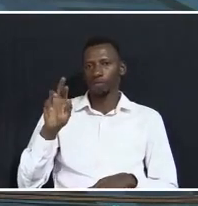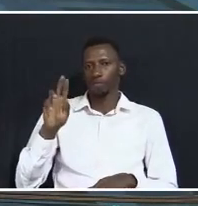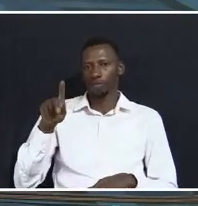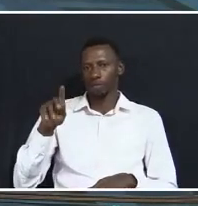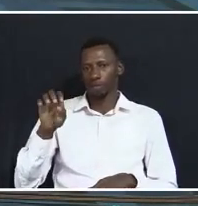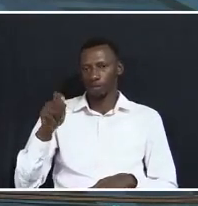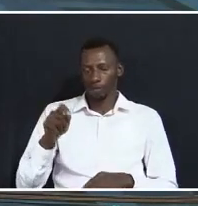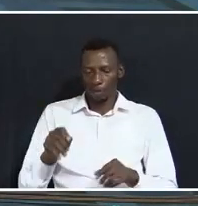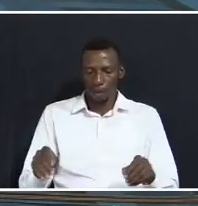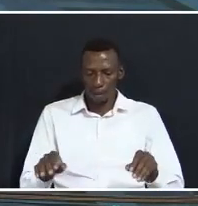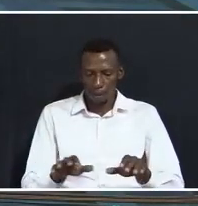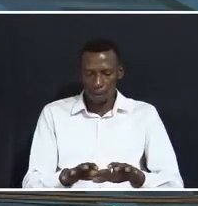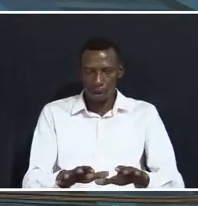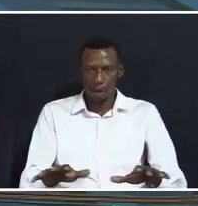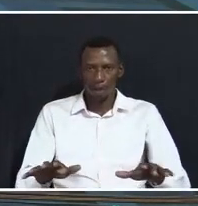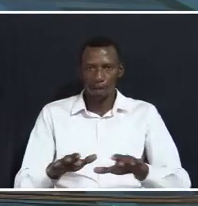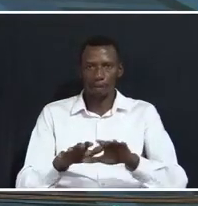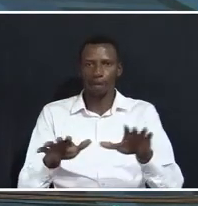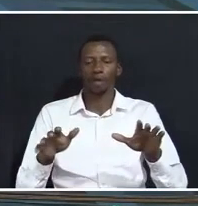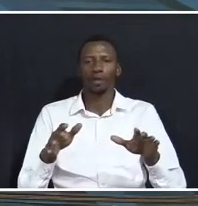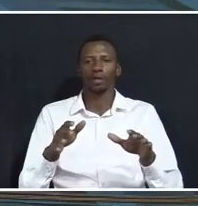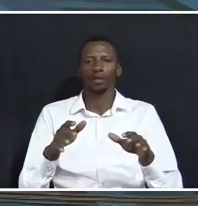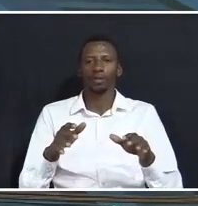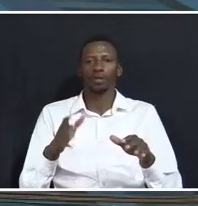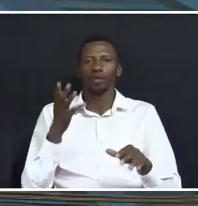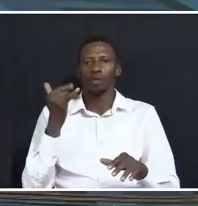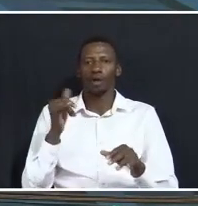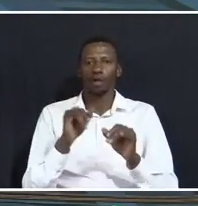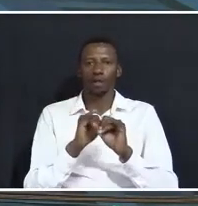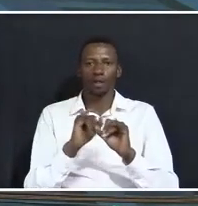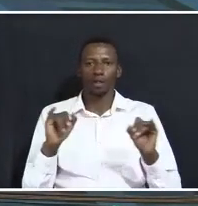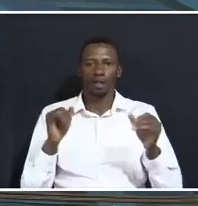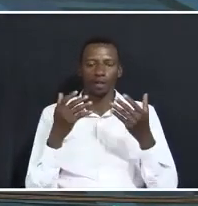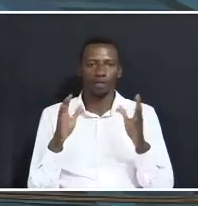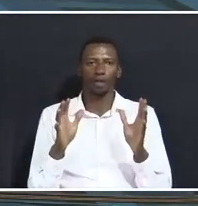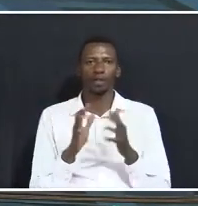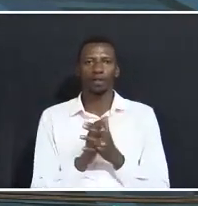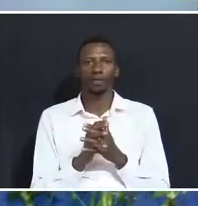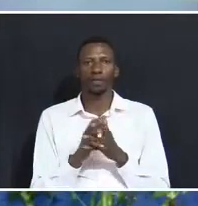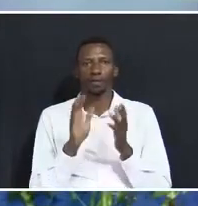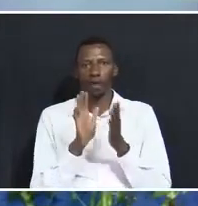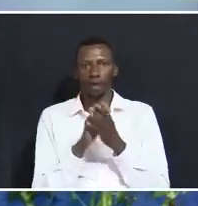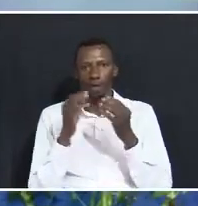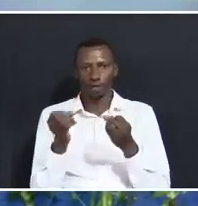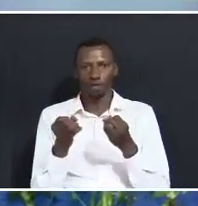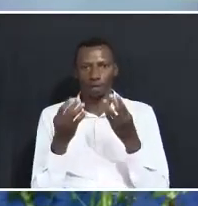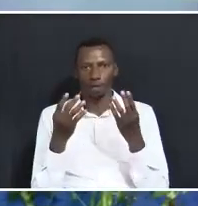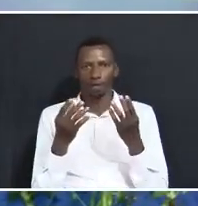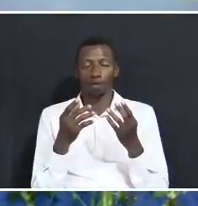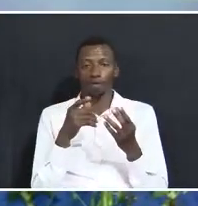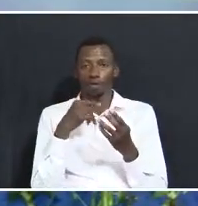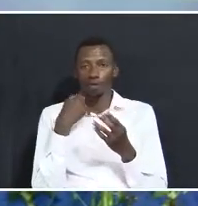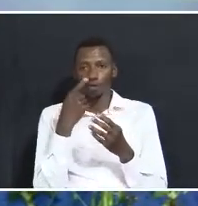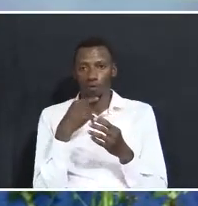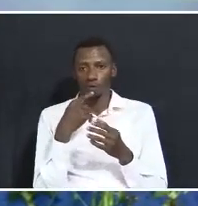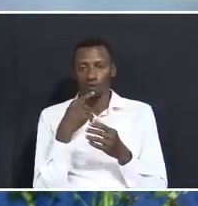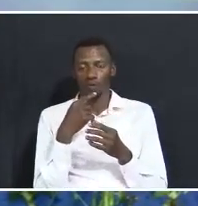very quickly to lay their clothes down because they were now clean, hallelujah. And those who had